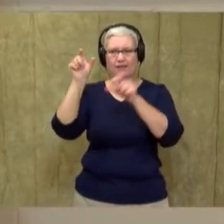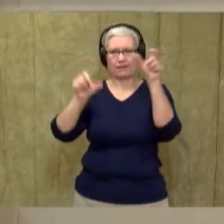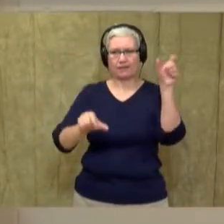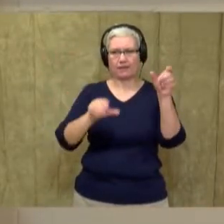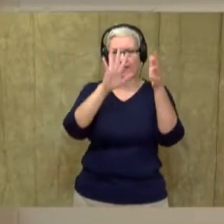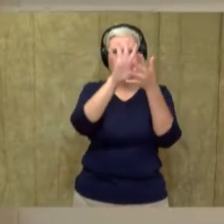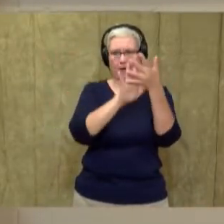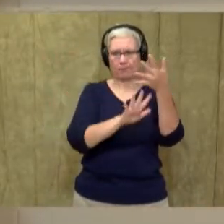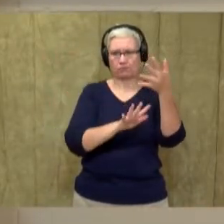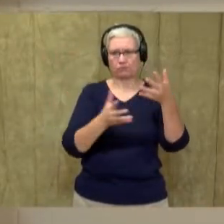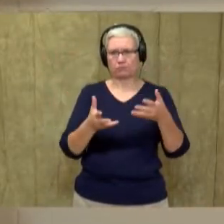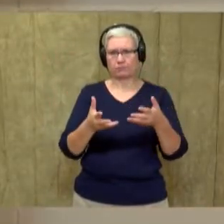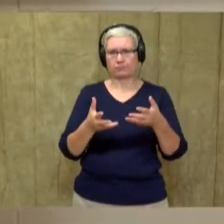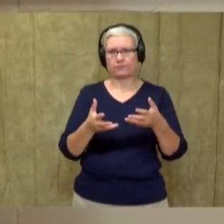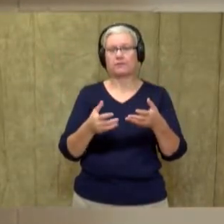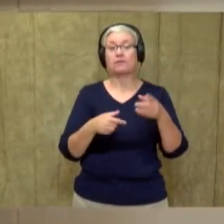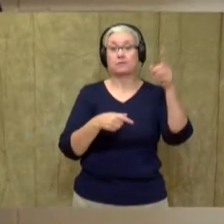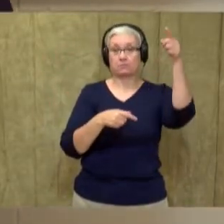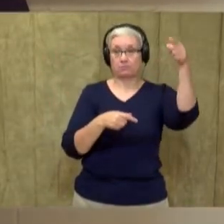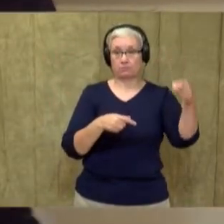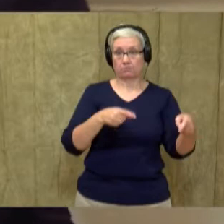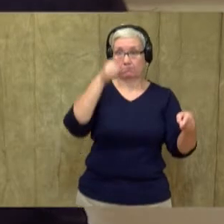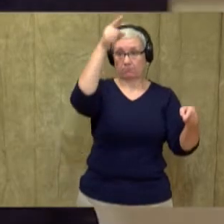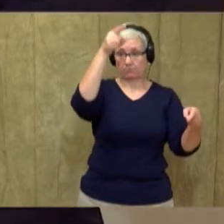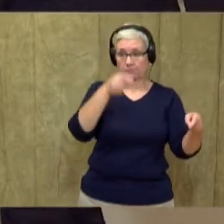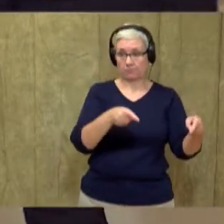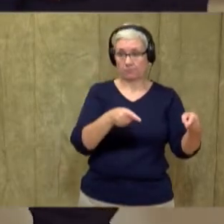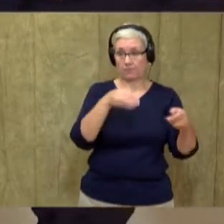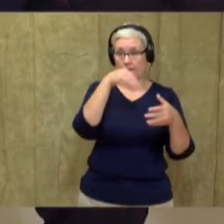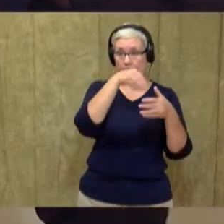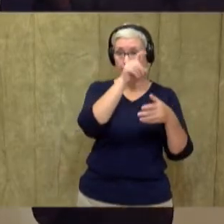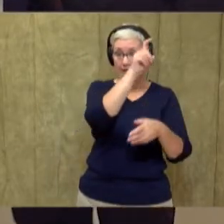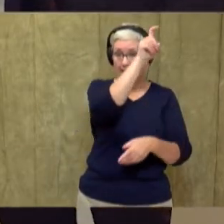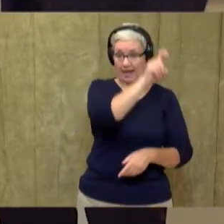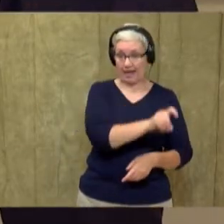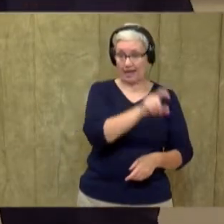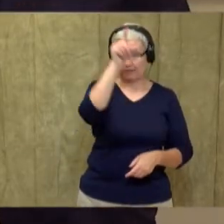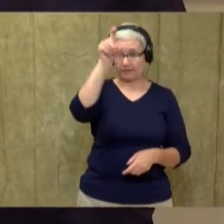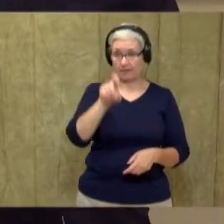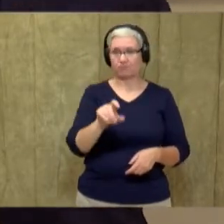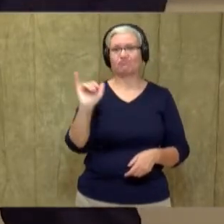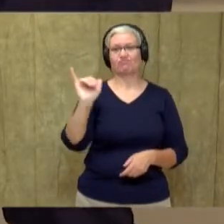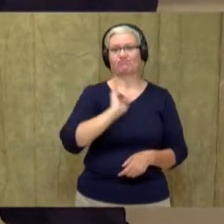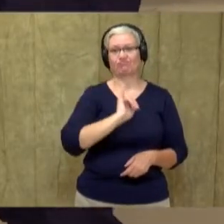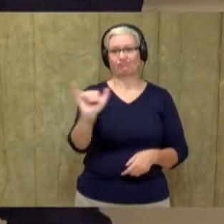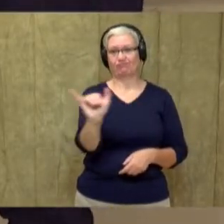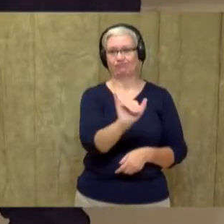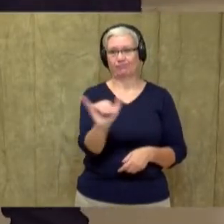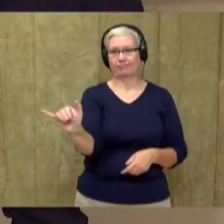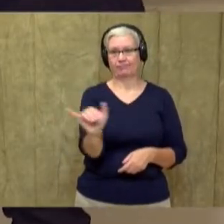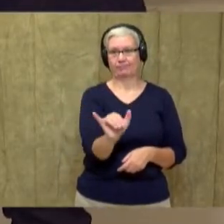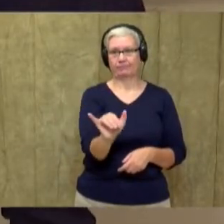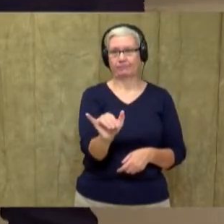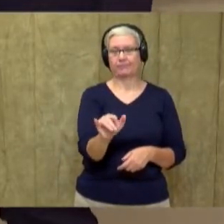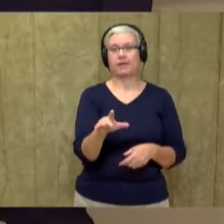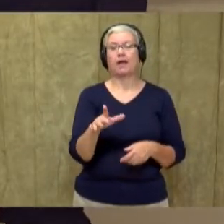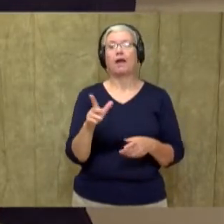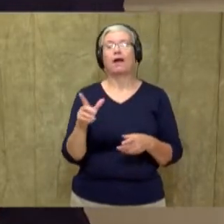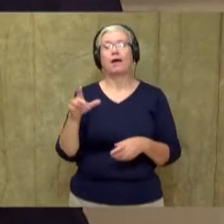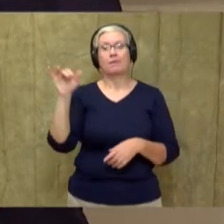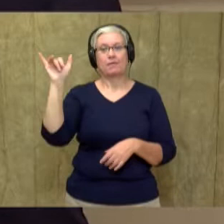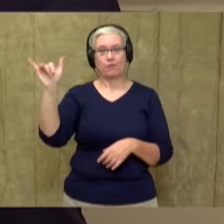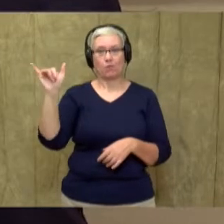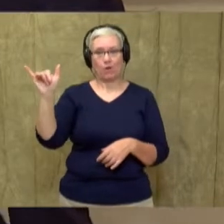at the inputs, for both tables they're the exact same, -2, -1, 0, 1, and 2. But our